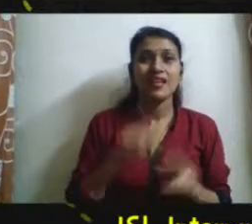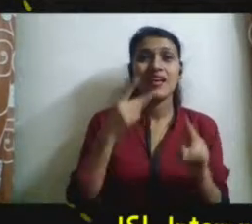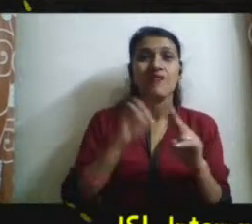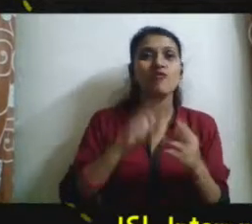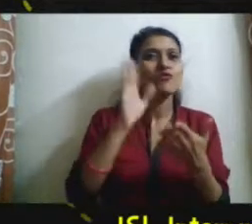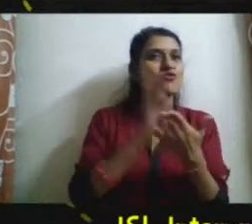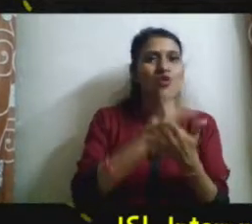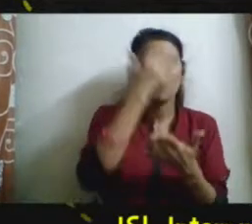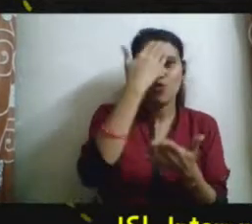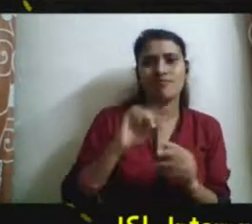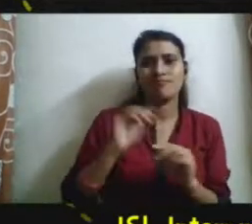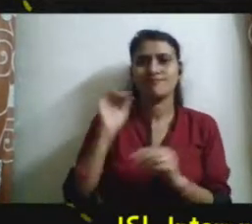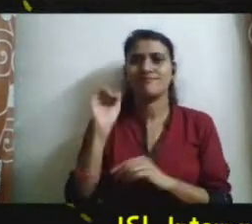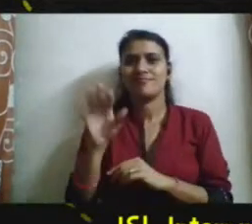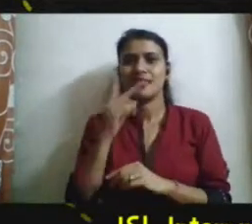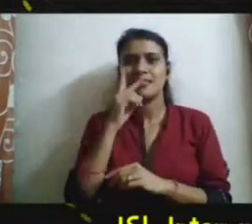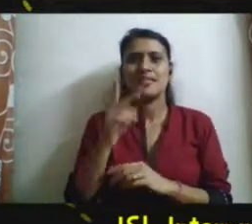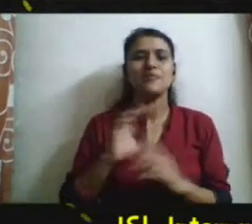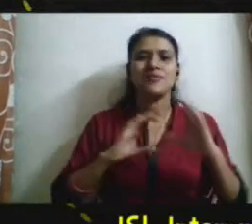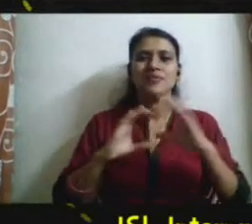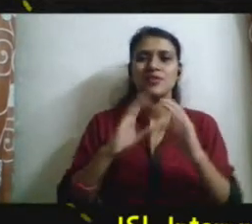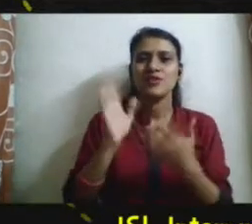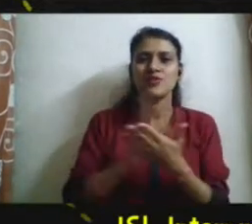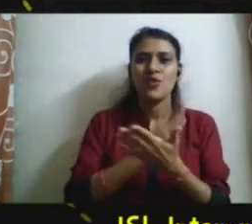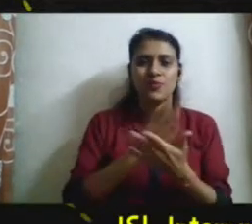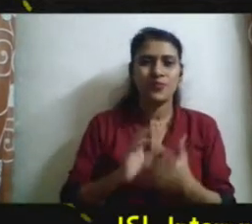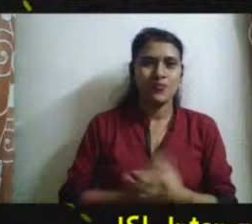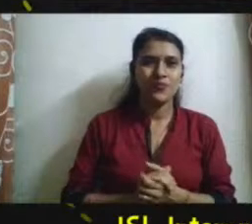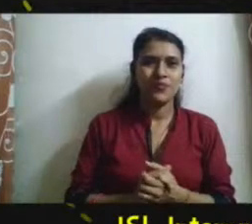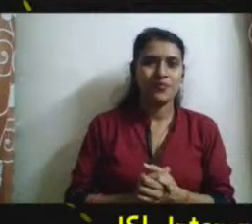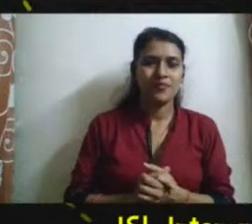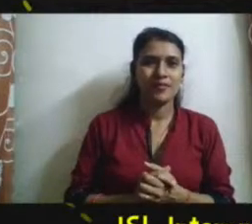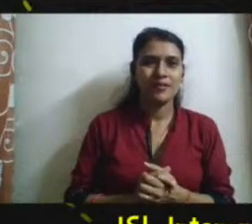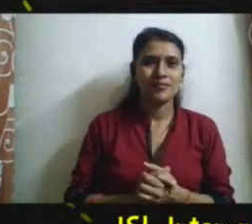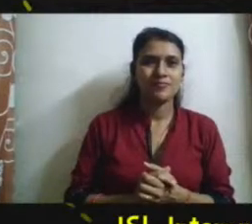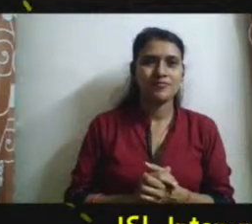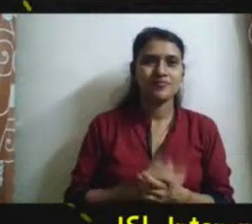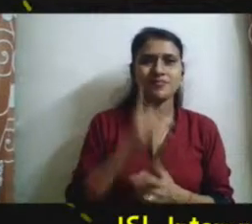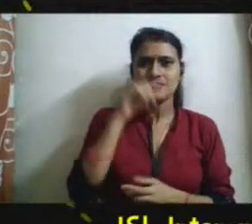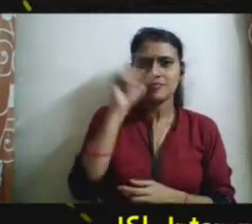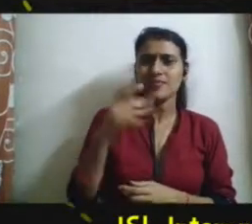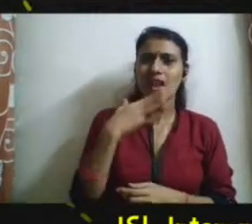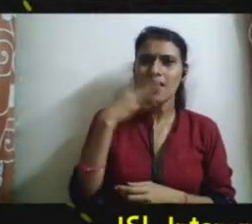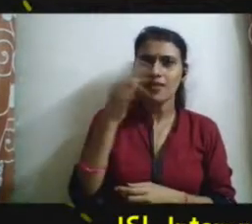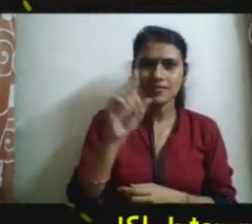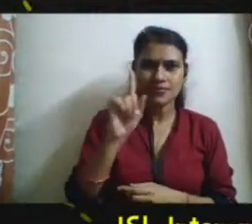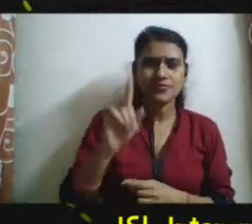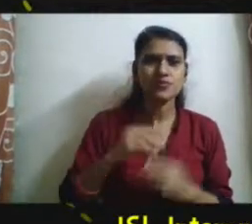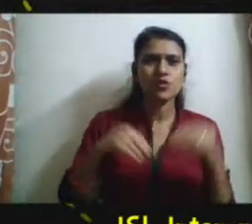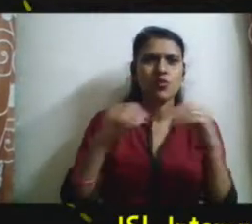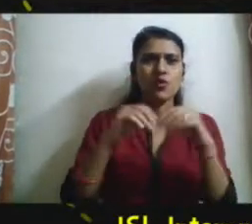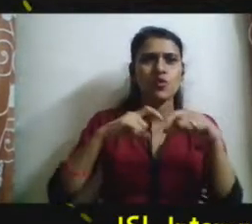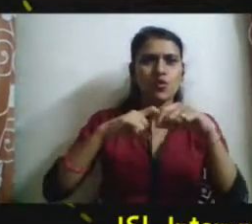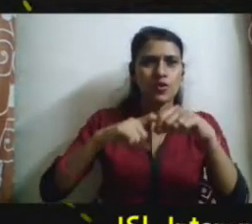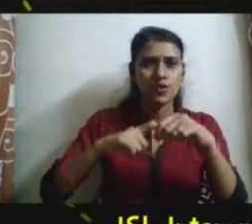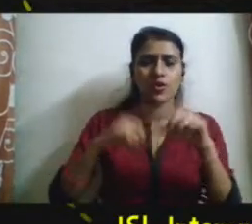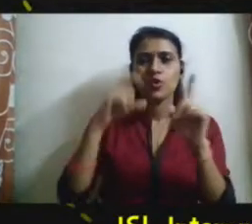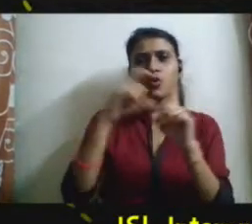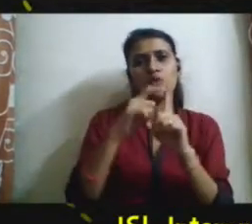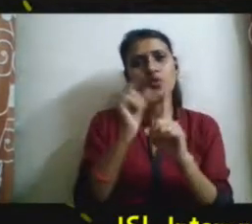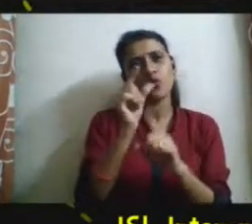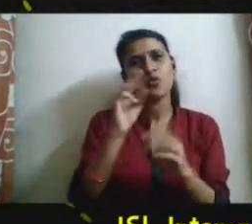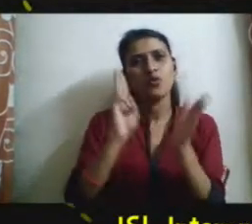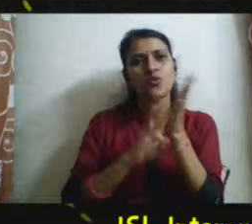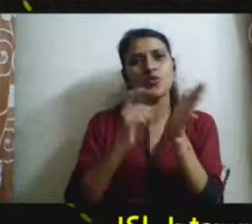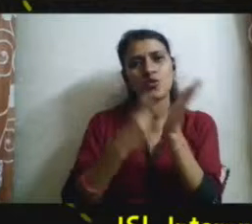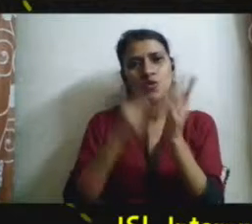beautiful songs. There's a question from Shika Jhingan, and I'm so relieved that there are these questions about Tumri and Dadra, because I